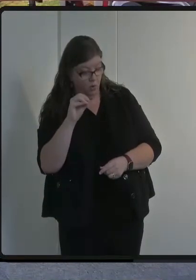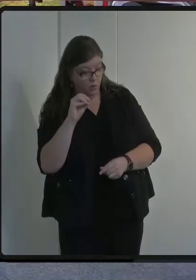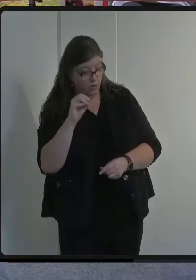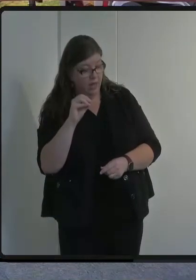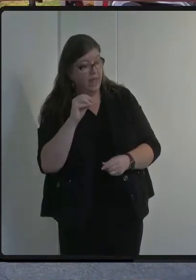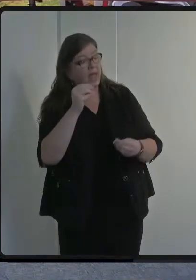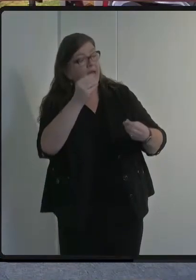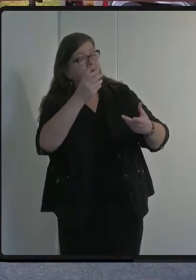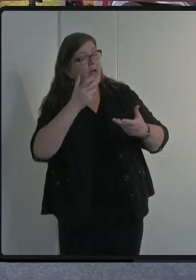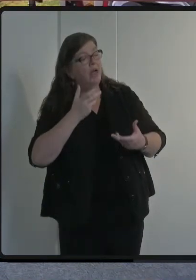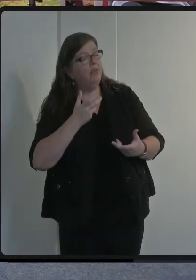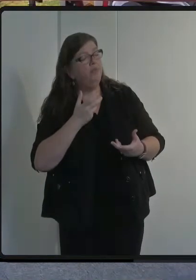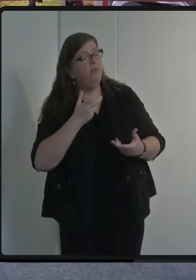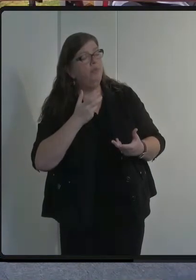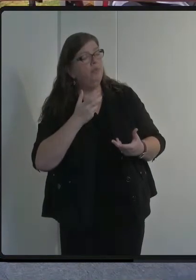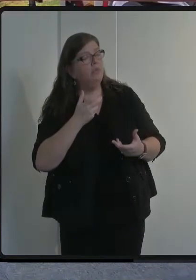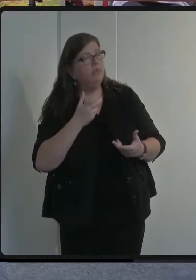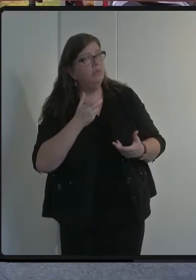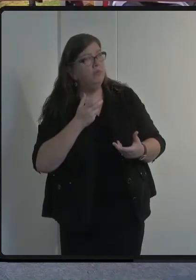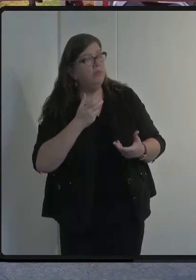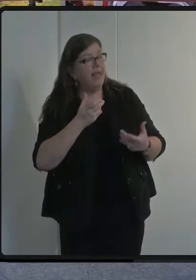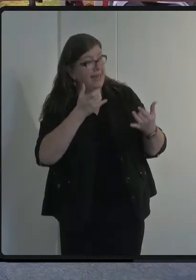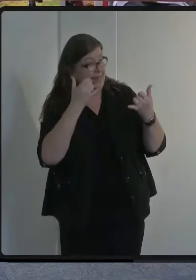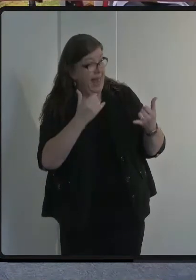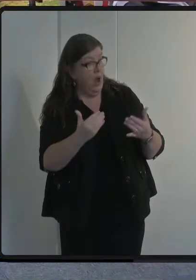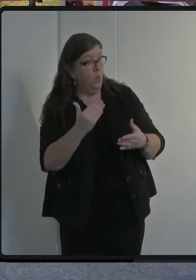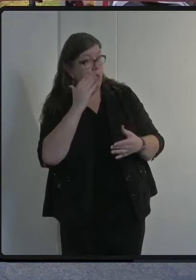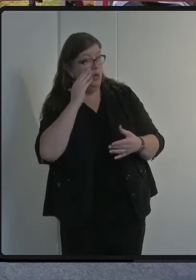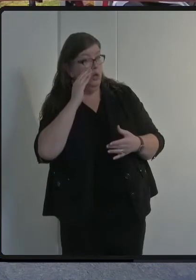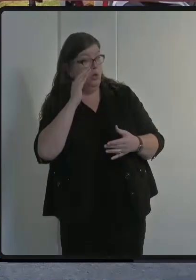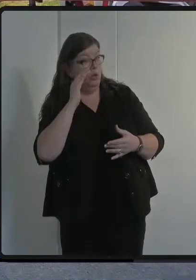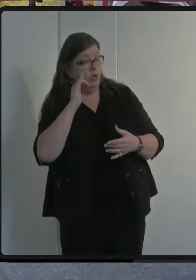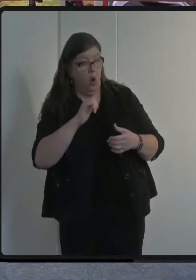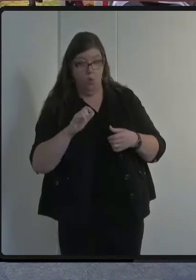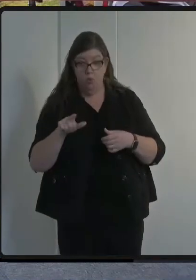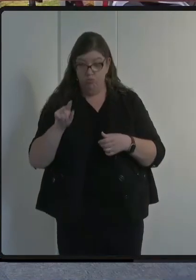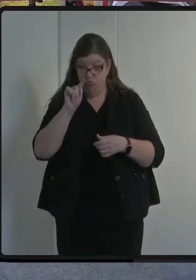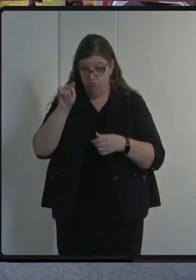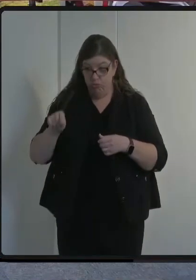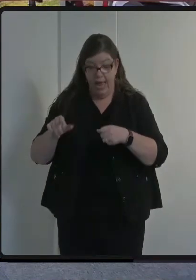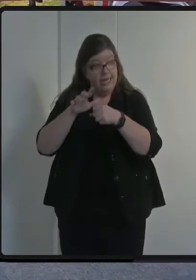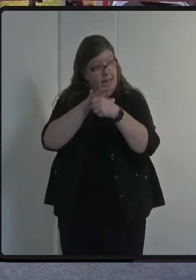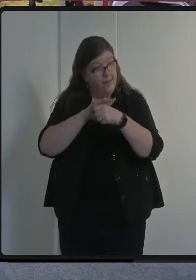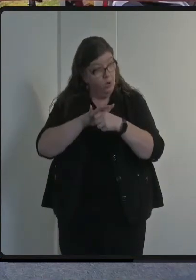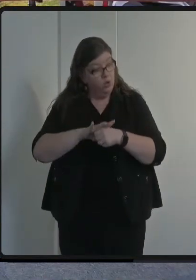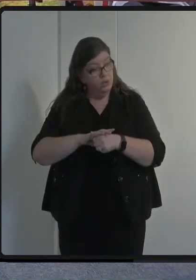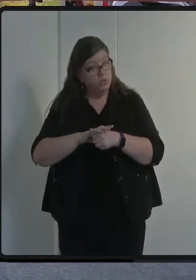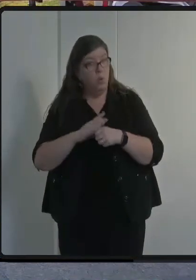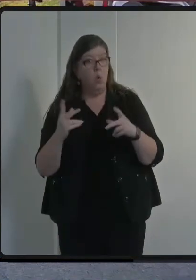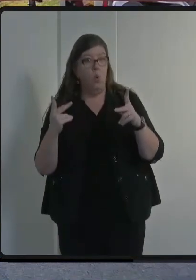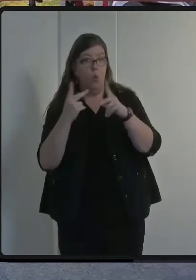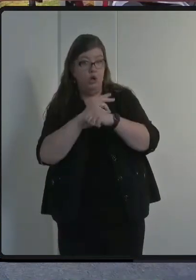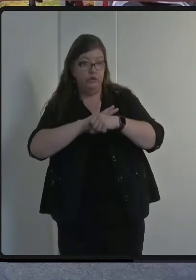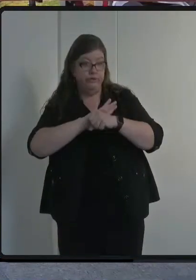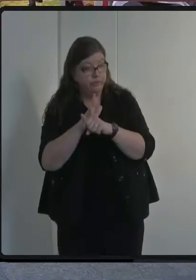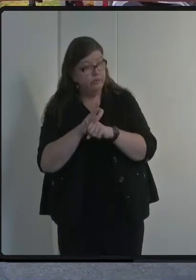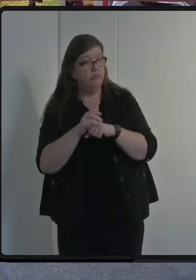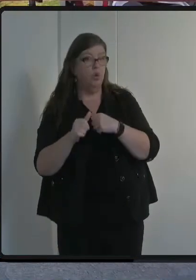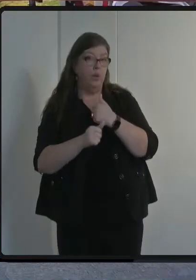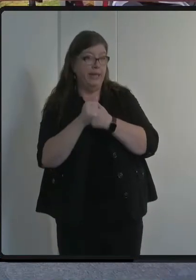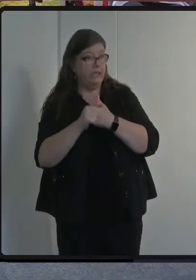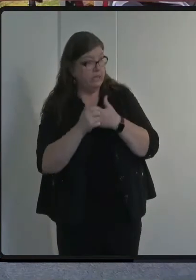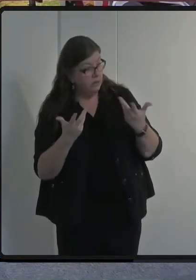to know if, now that we know that there are these neighborhoods that are in more risk, I